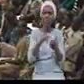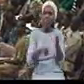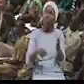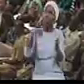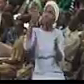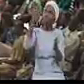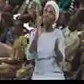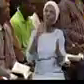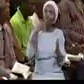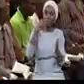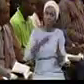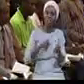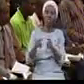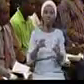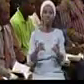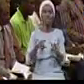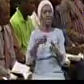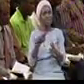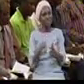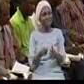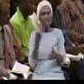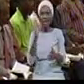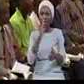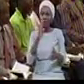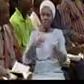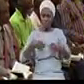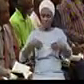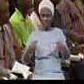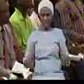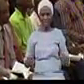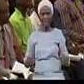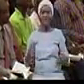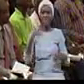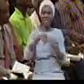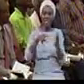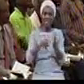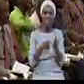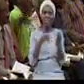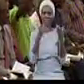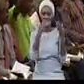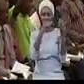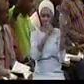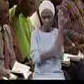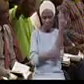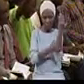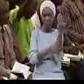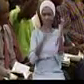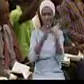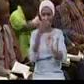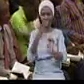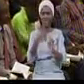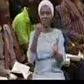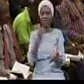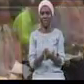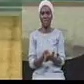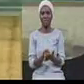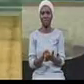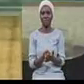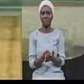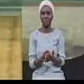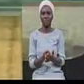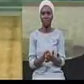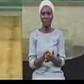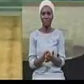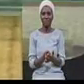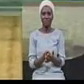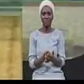will be healing in this land. I said there will be healing in this land. Your path, we're the salt of